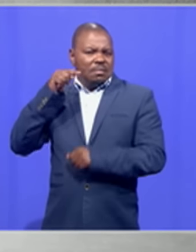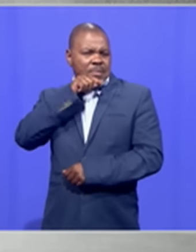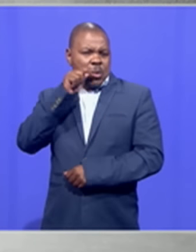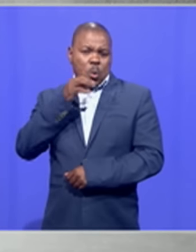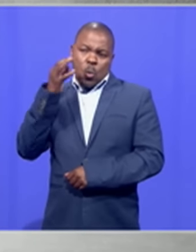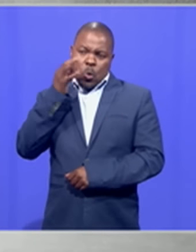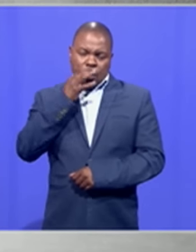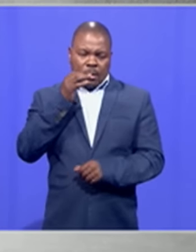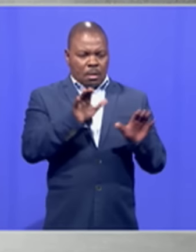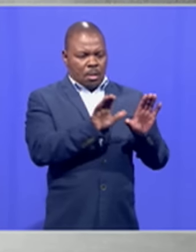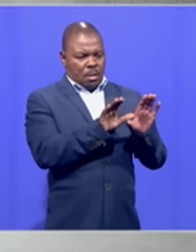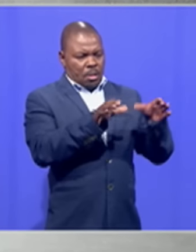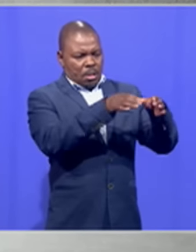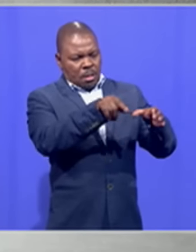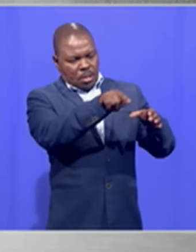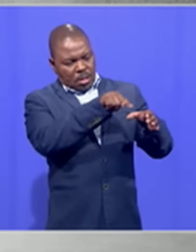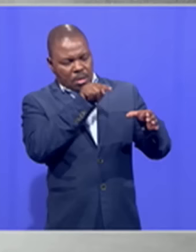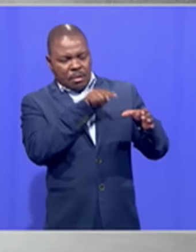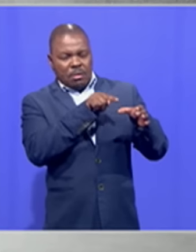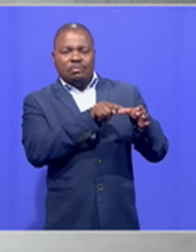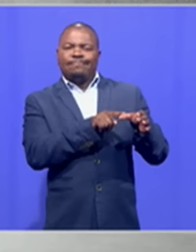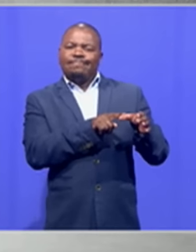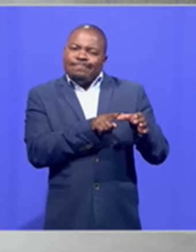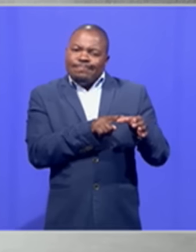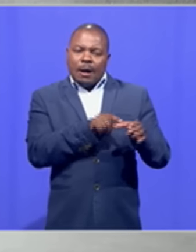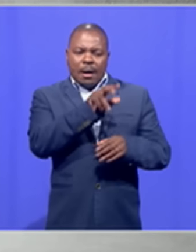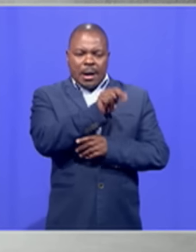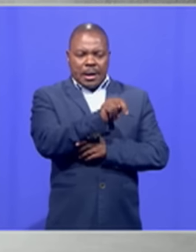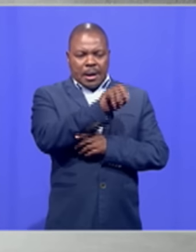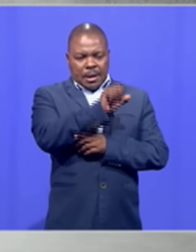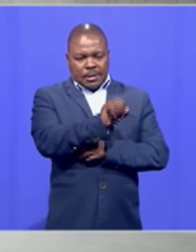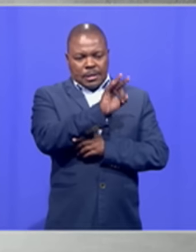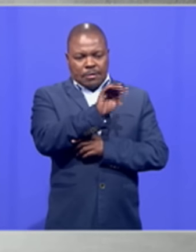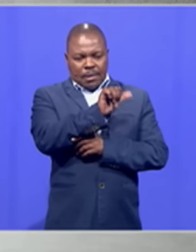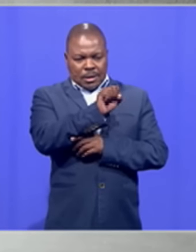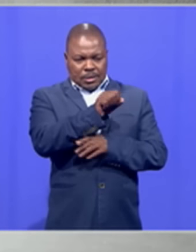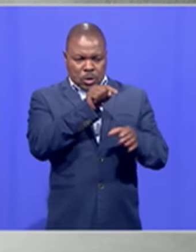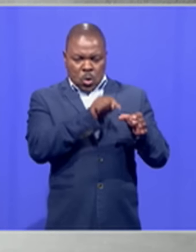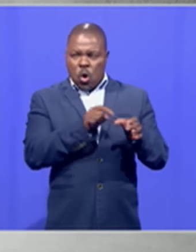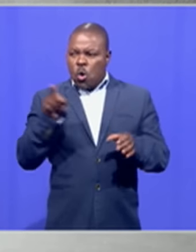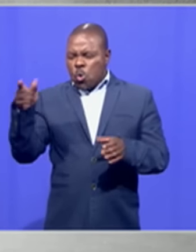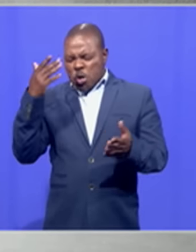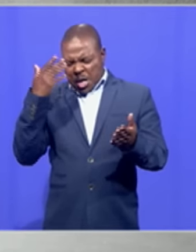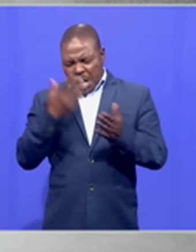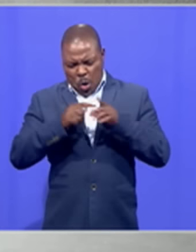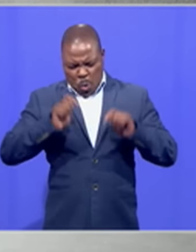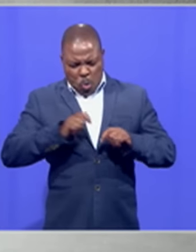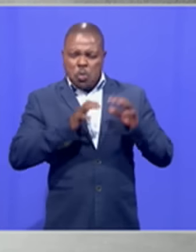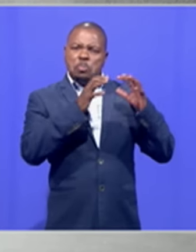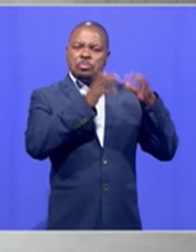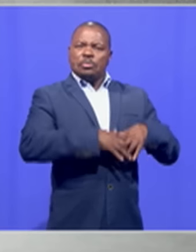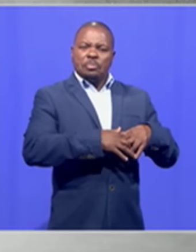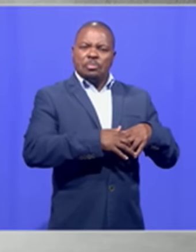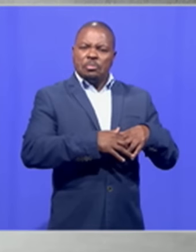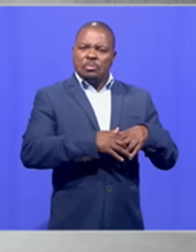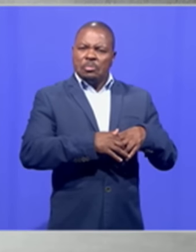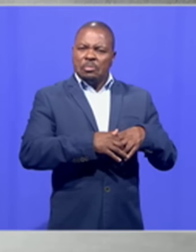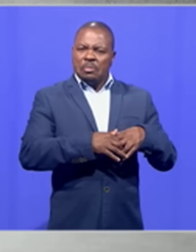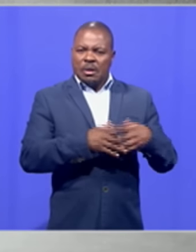na le setheo se e leng gore ke sa NSFAS seo e leng gore a ka se ka dikadika go se tswalela e le